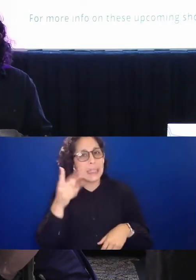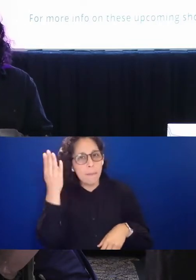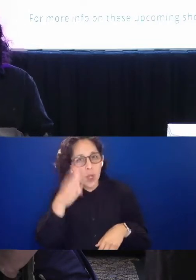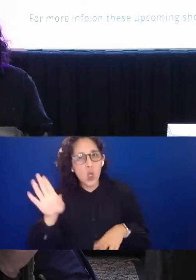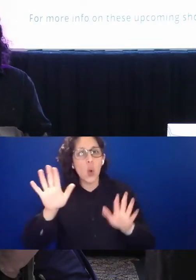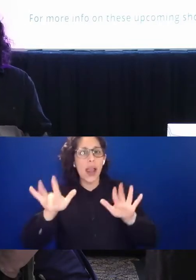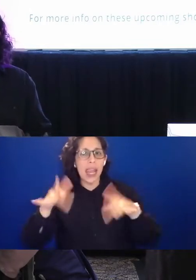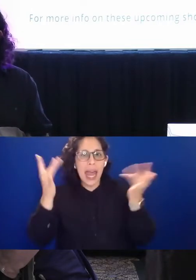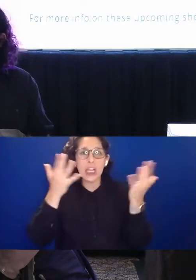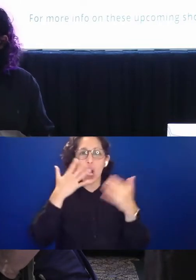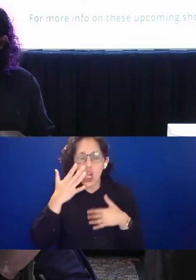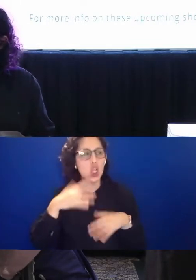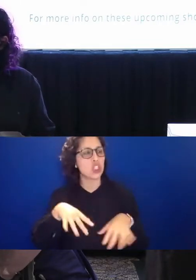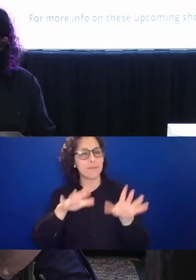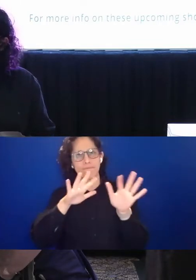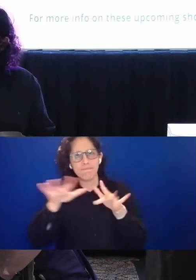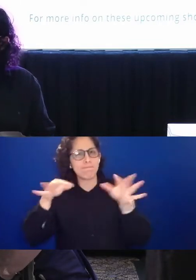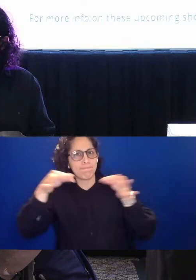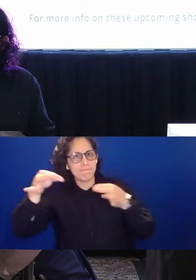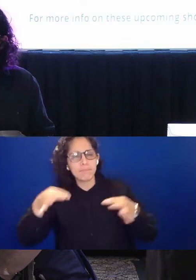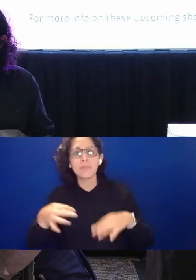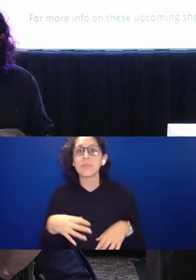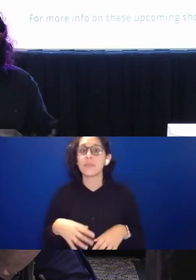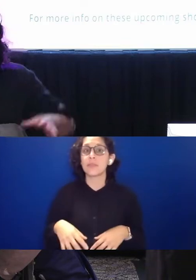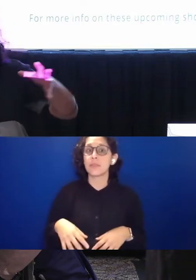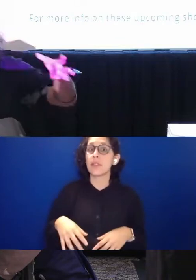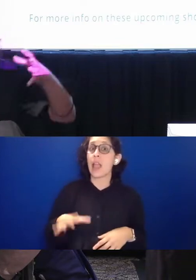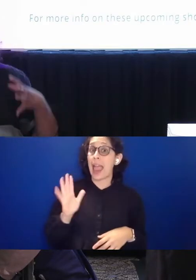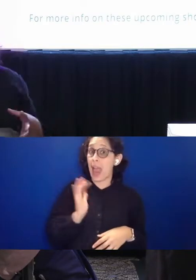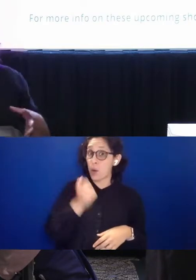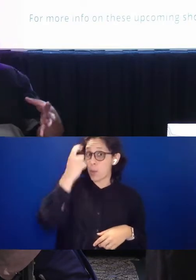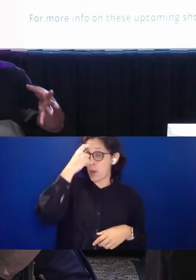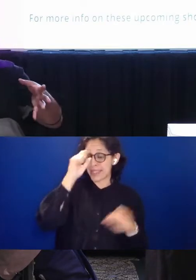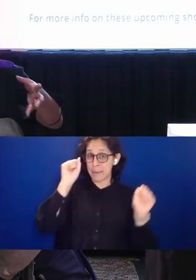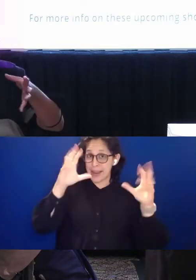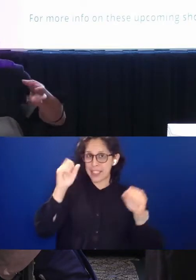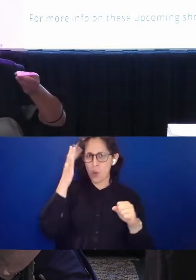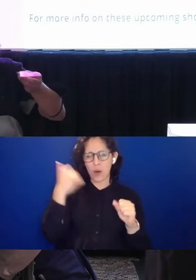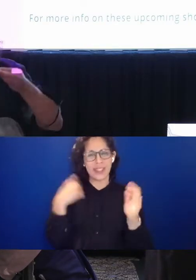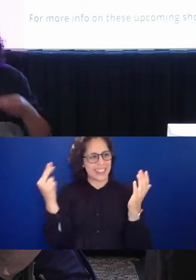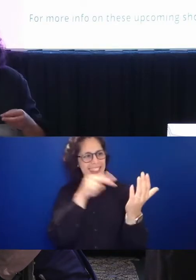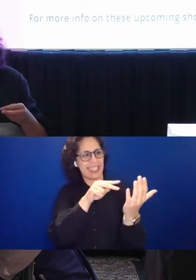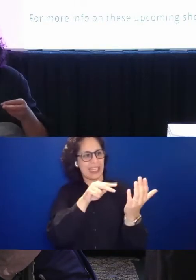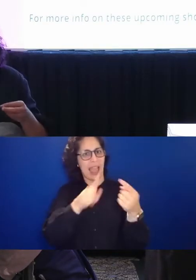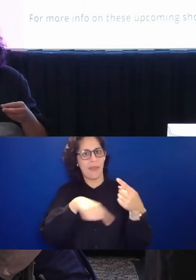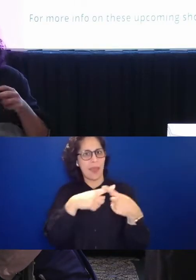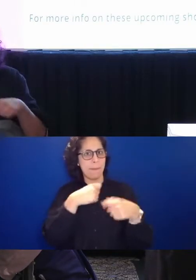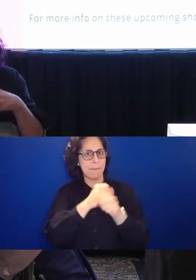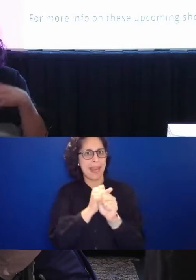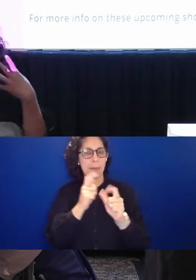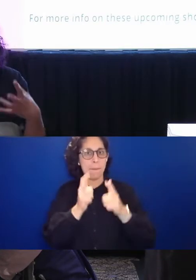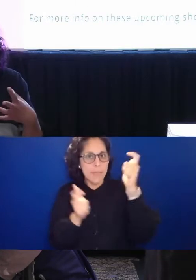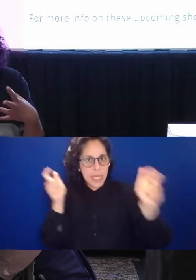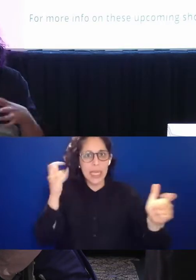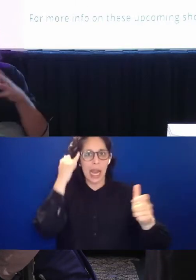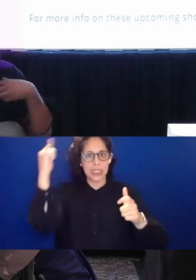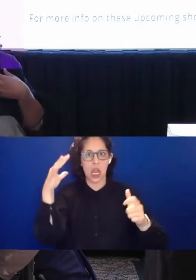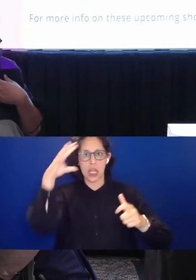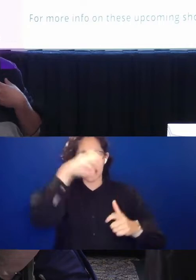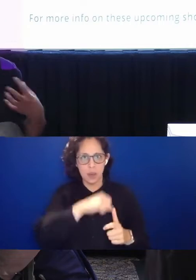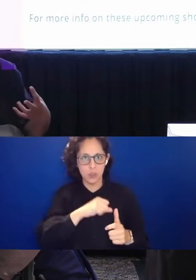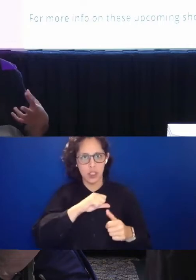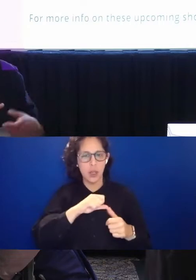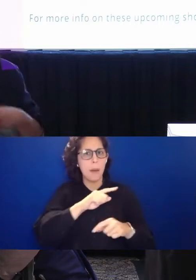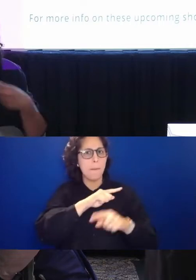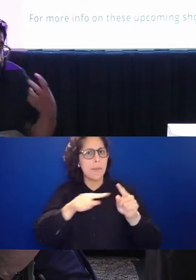are so amazing, we jump to big ideas really fast. And that it is valid to also go back and be like, I see blue.